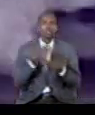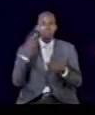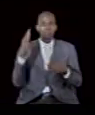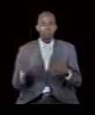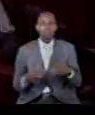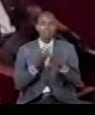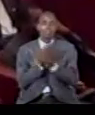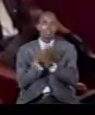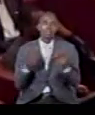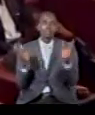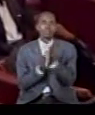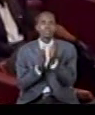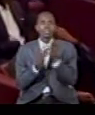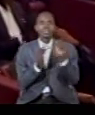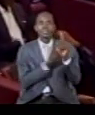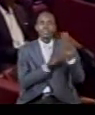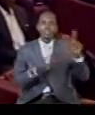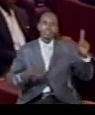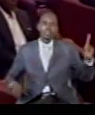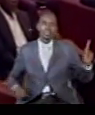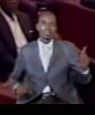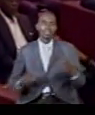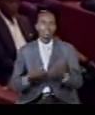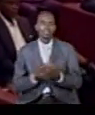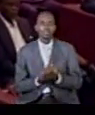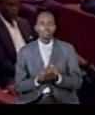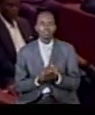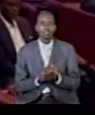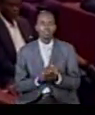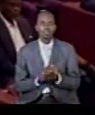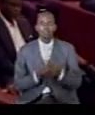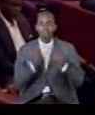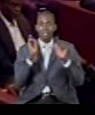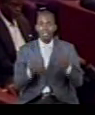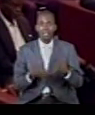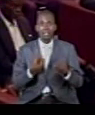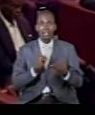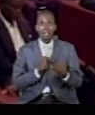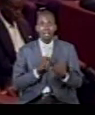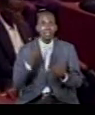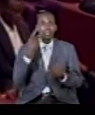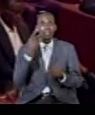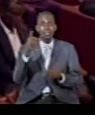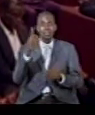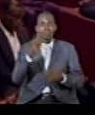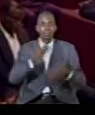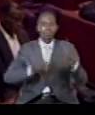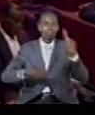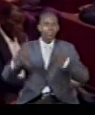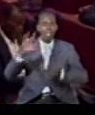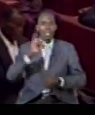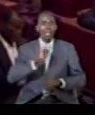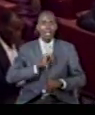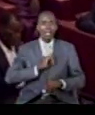delivered. Praise the Lord. Can I hear you say, I am delivered?